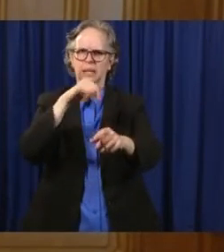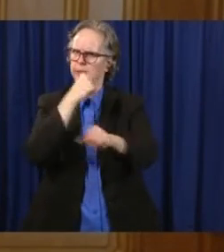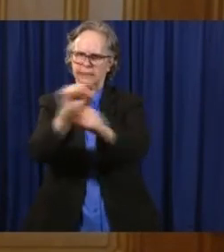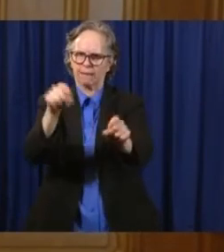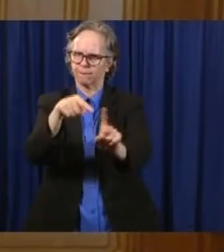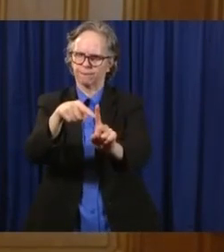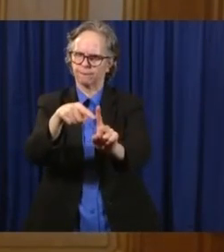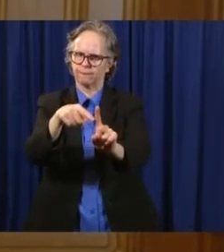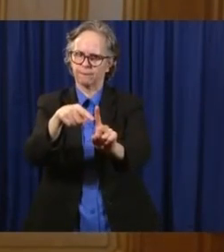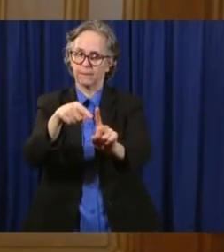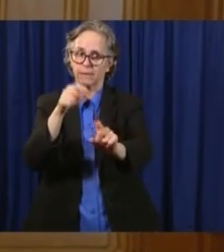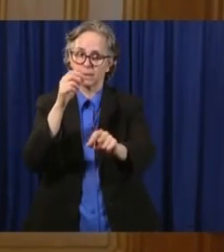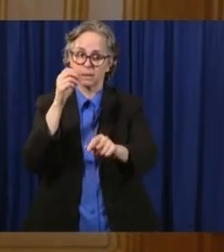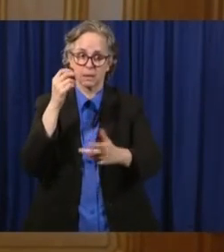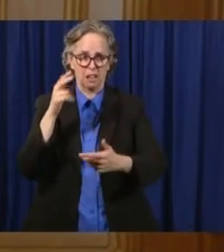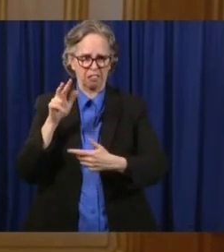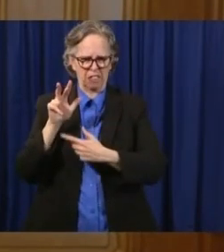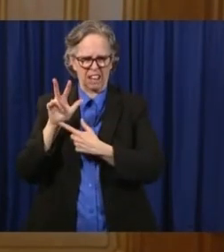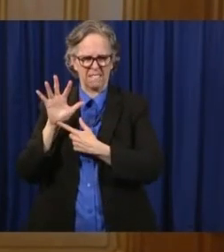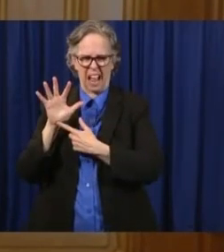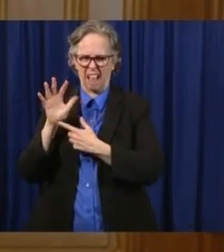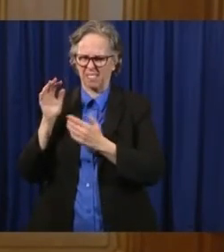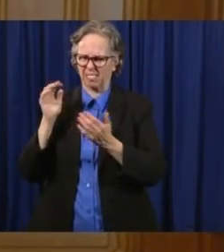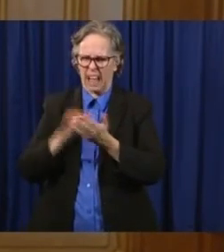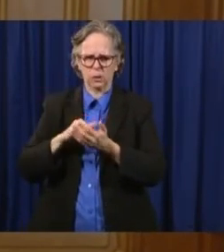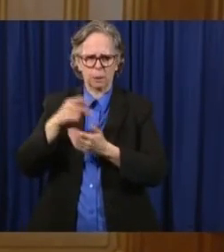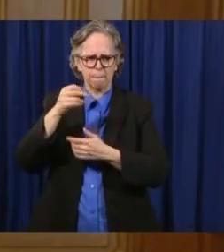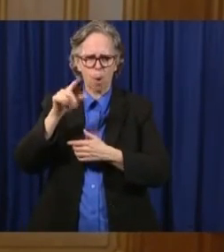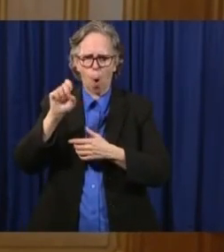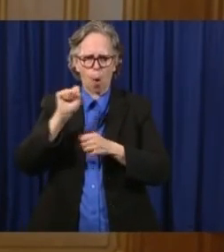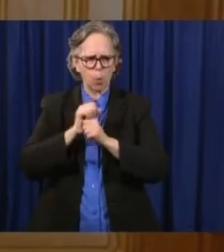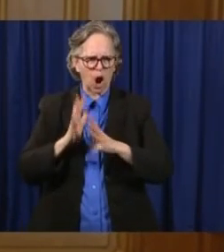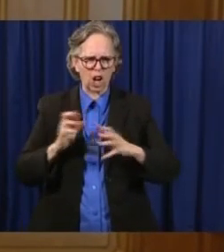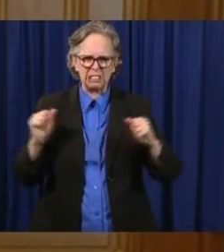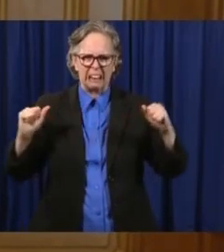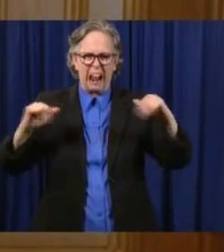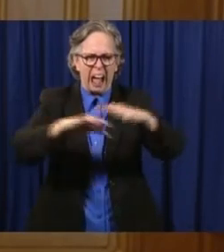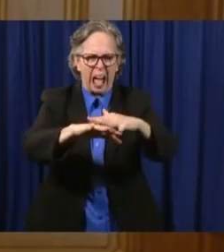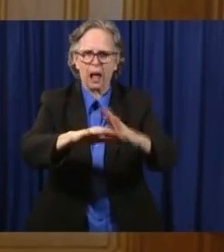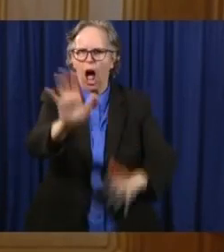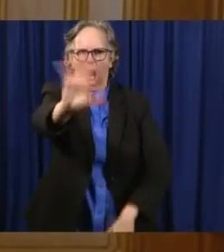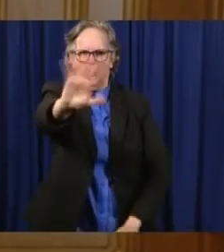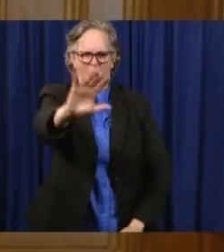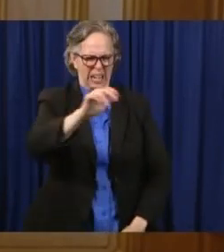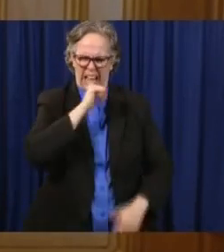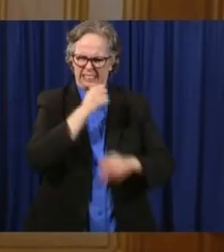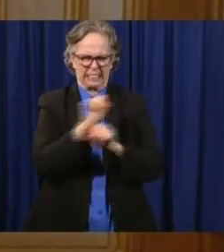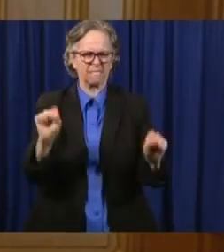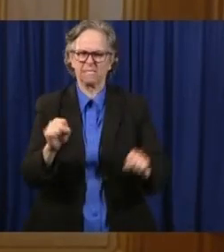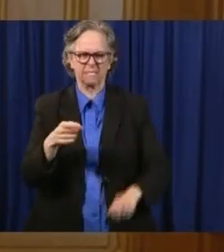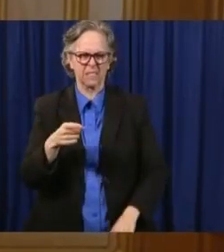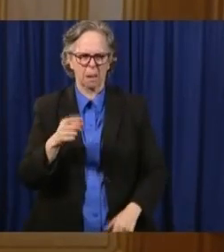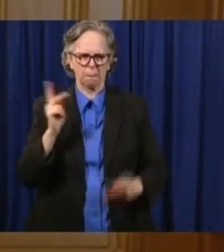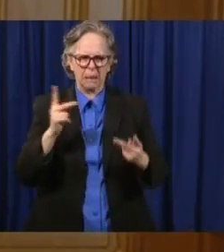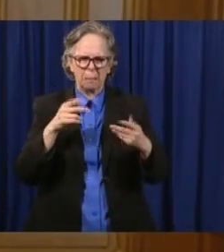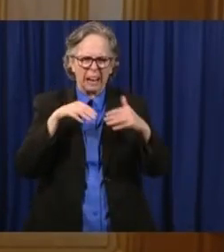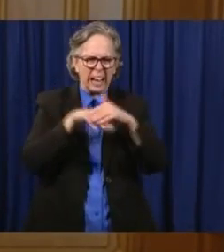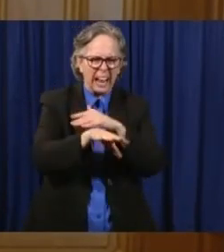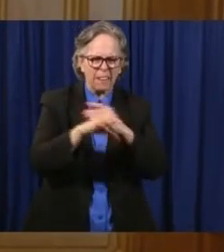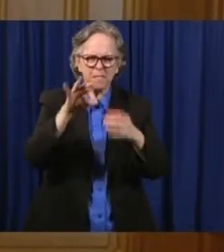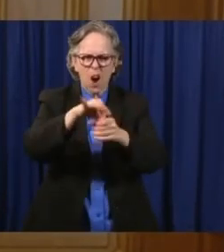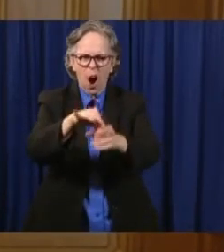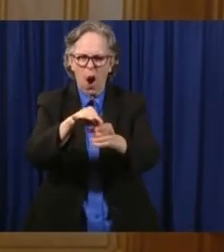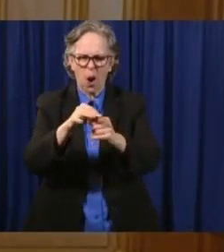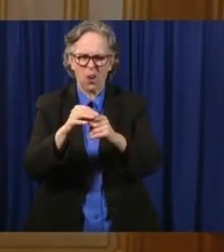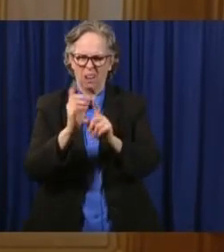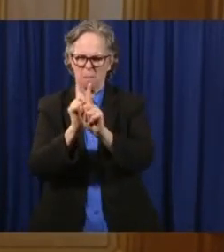for the 35,000 poll workers. We didn't think it was safe for people having to go vote in person right in the midst